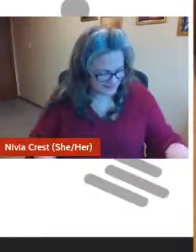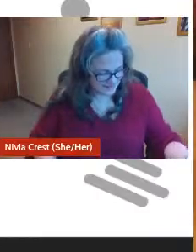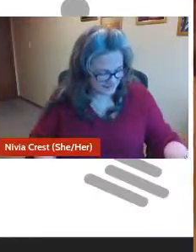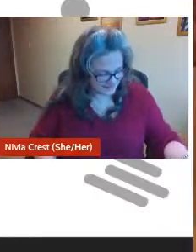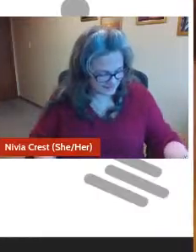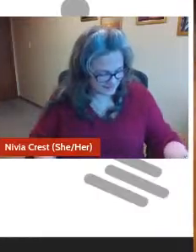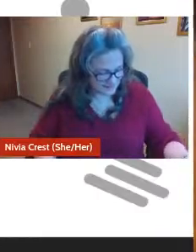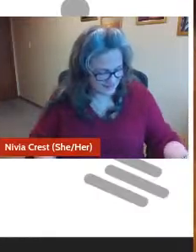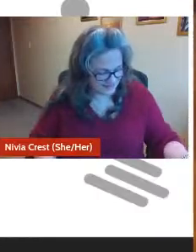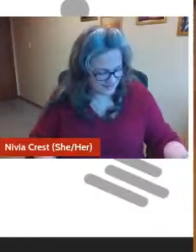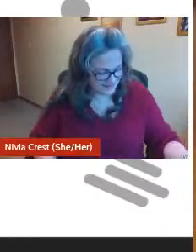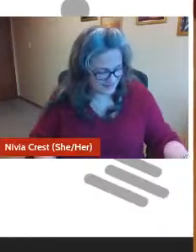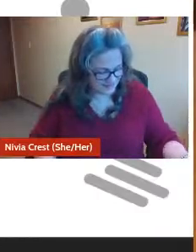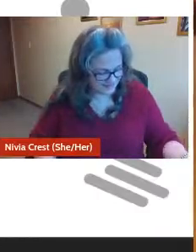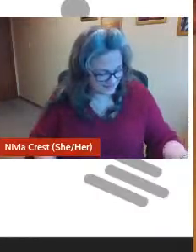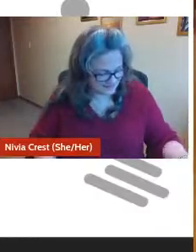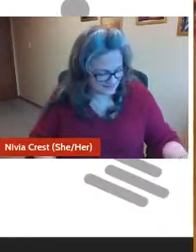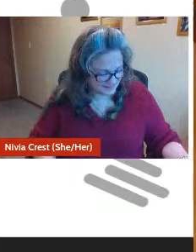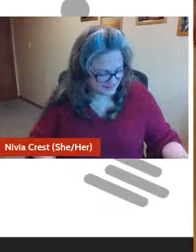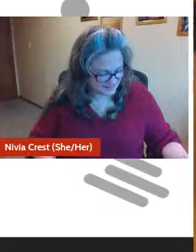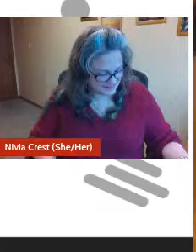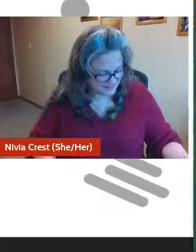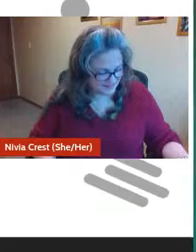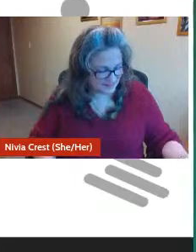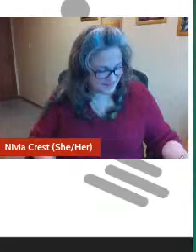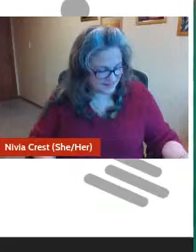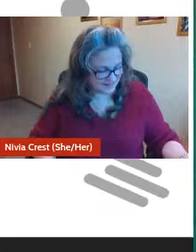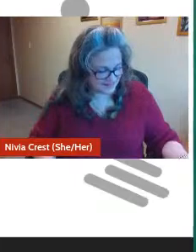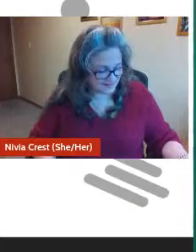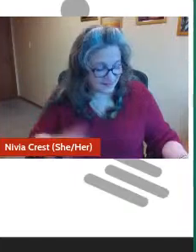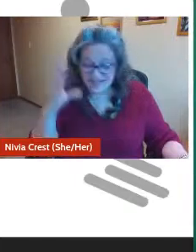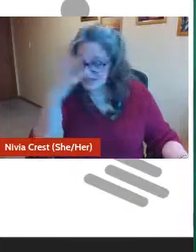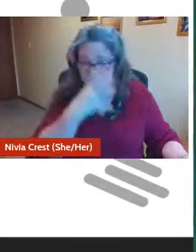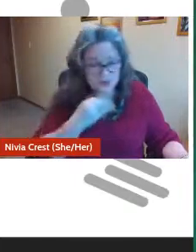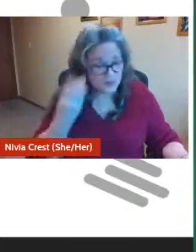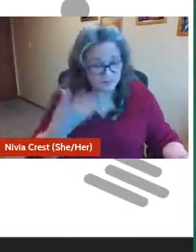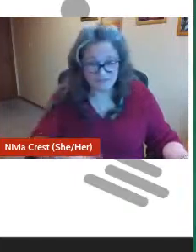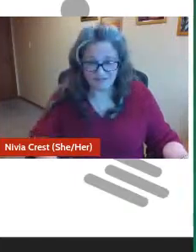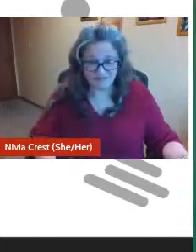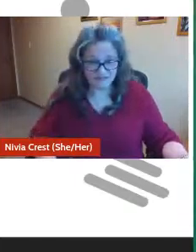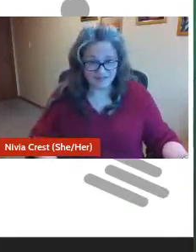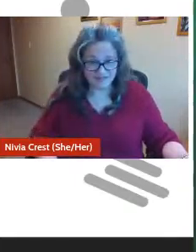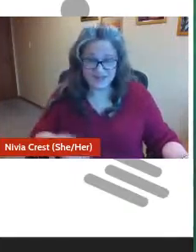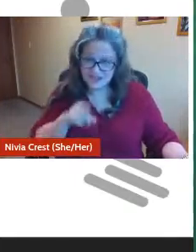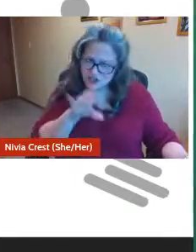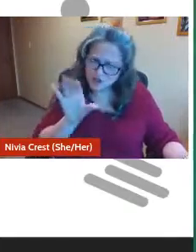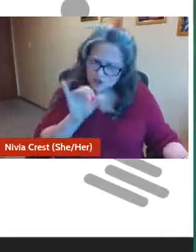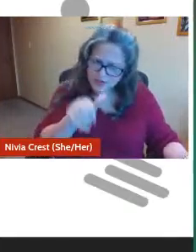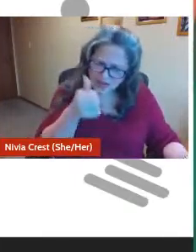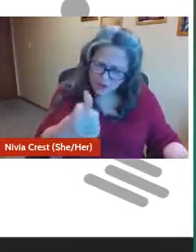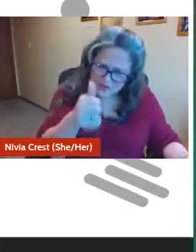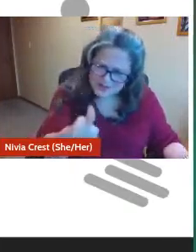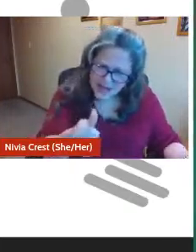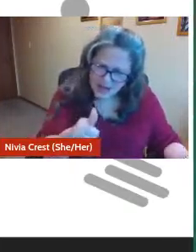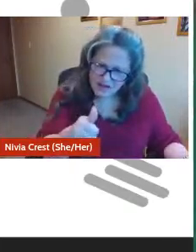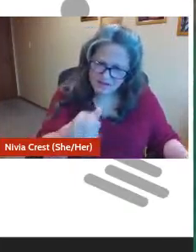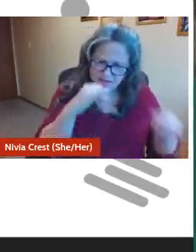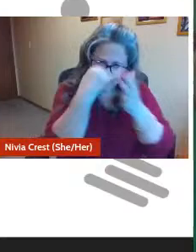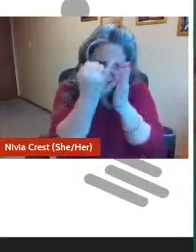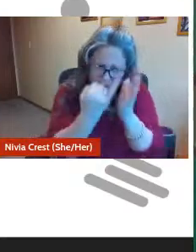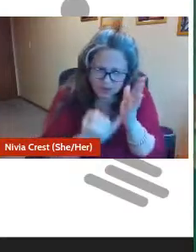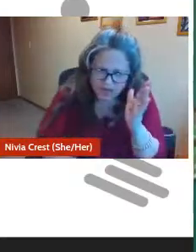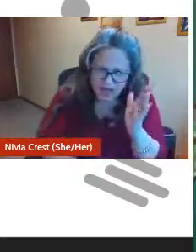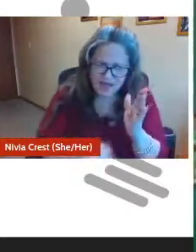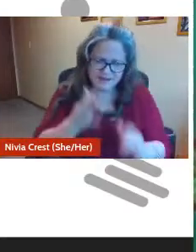was a Christmas. Ooh. That's beautiful. Mm-hmm. Now, do you do that yourself? Yeah. The outline